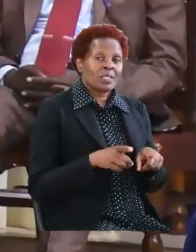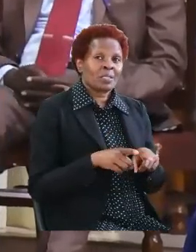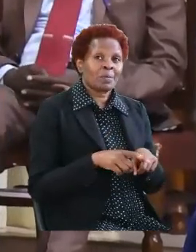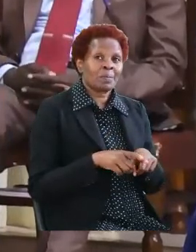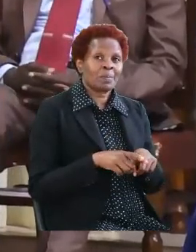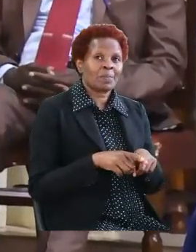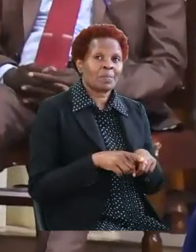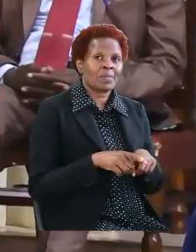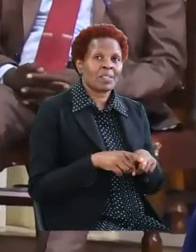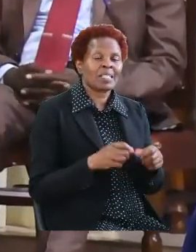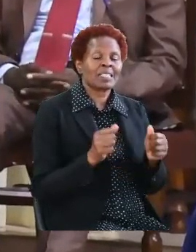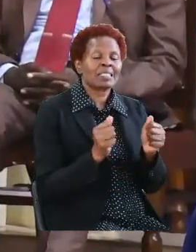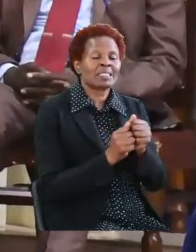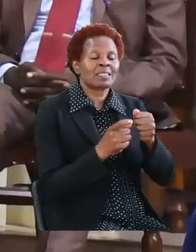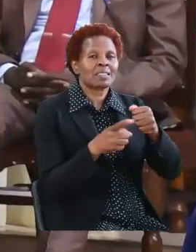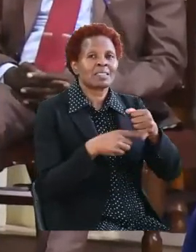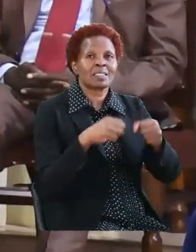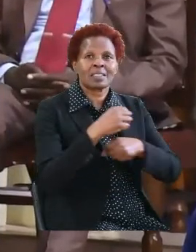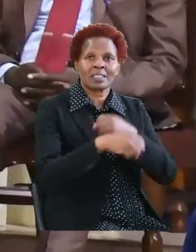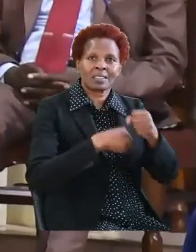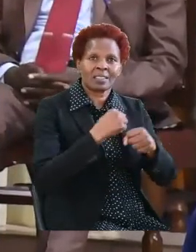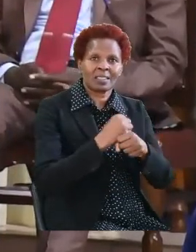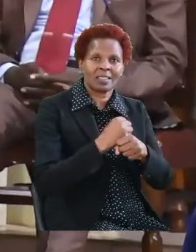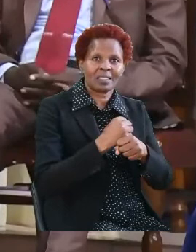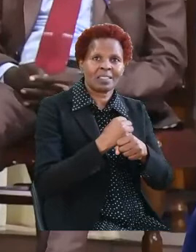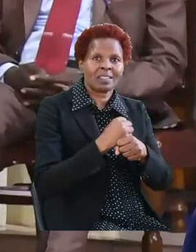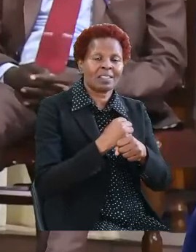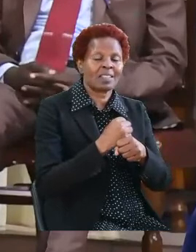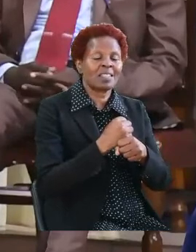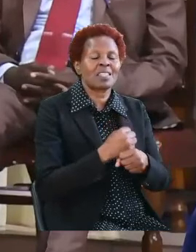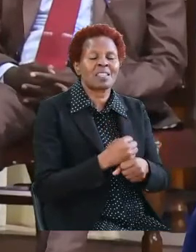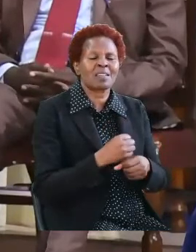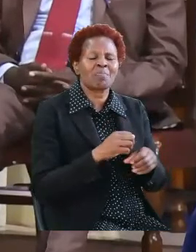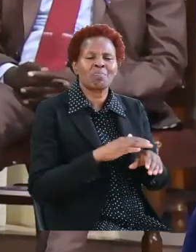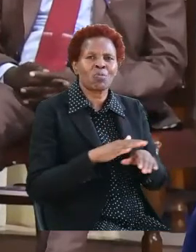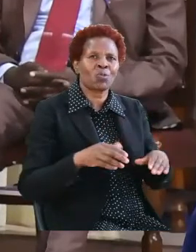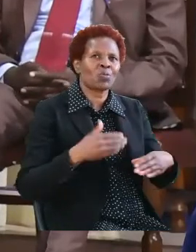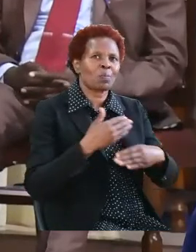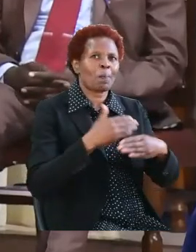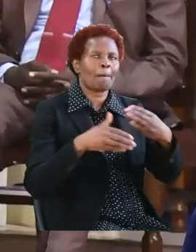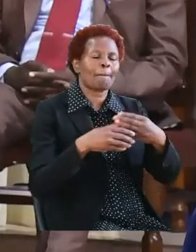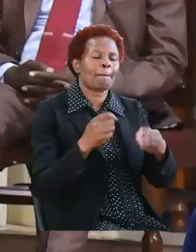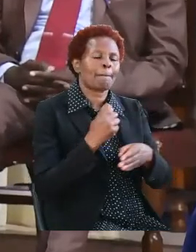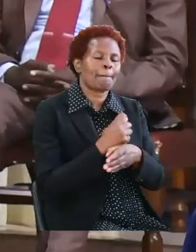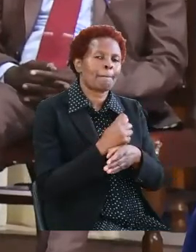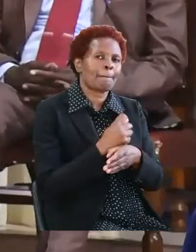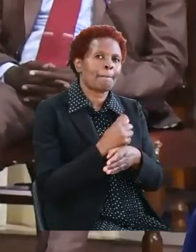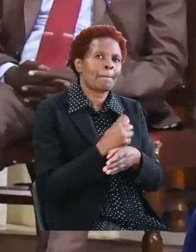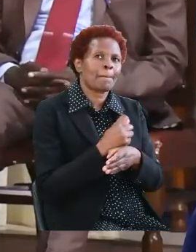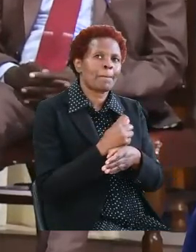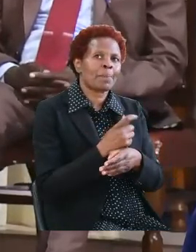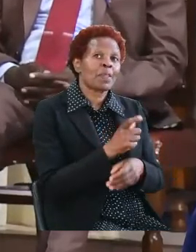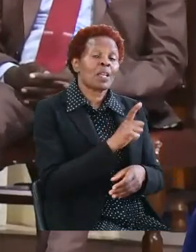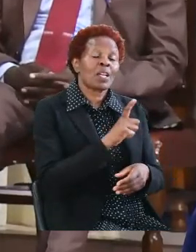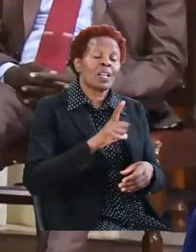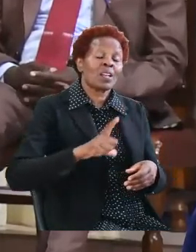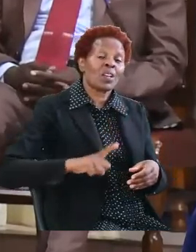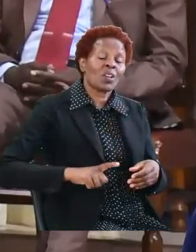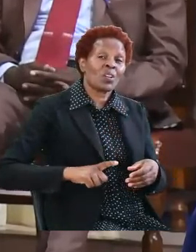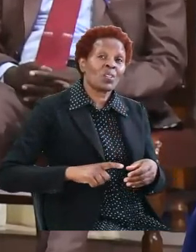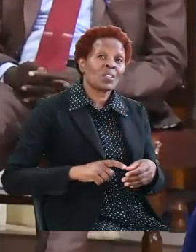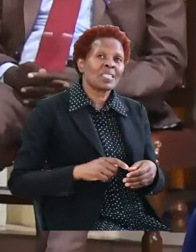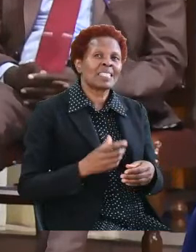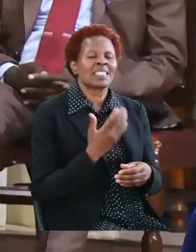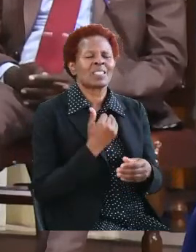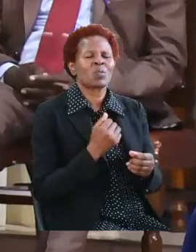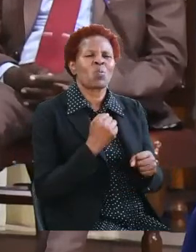is 16 years ever since they had laid the foundation of the temple. The Lord expected that he would